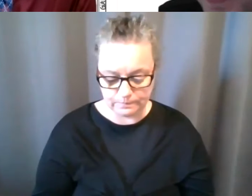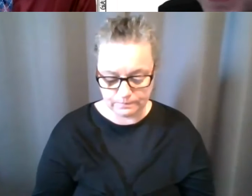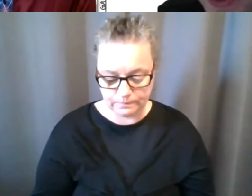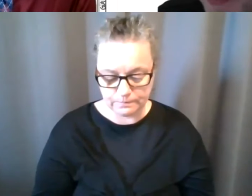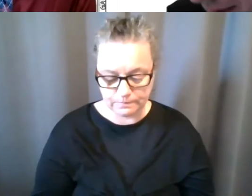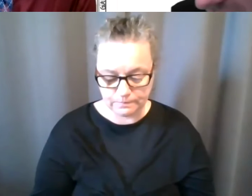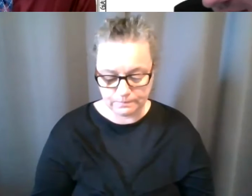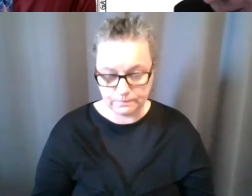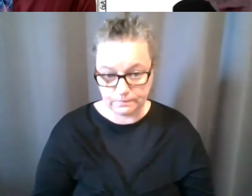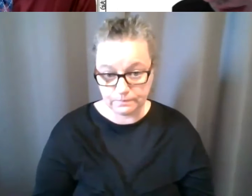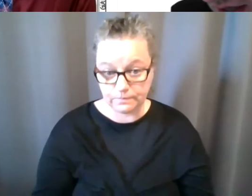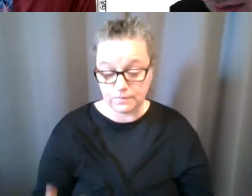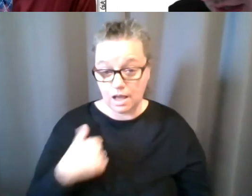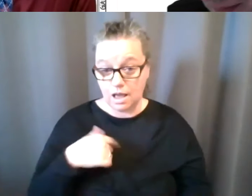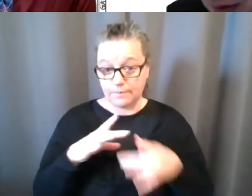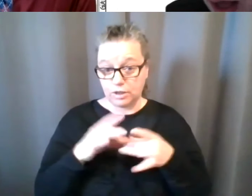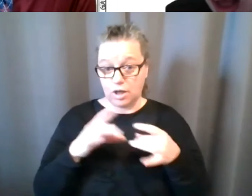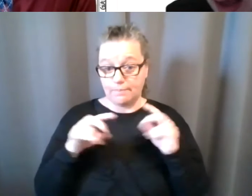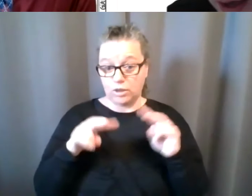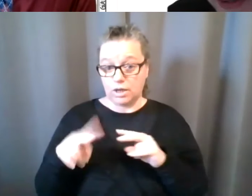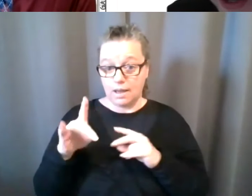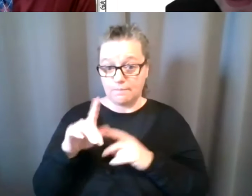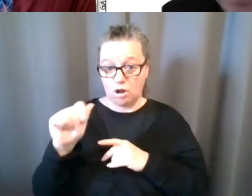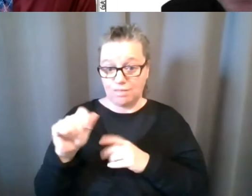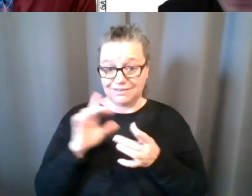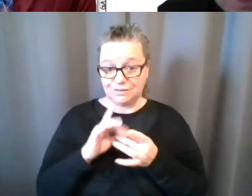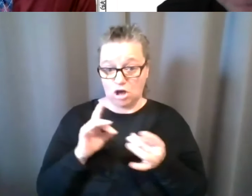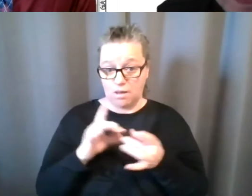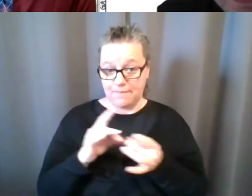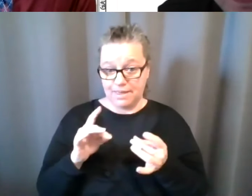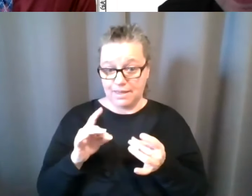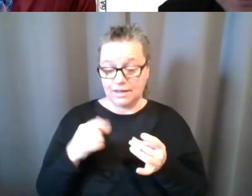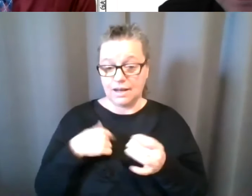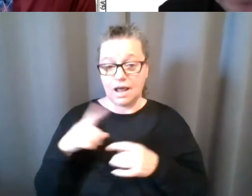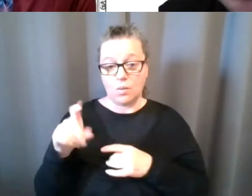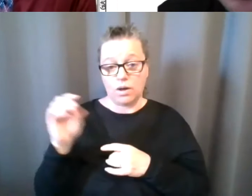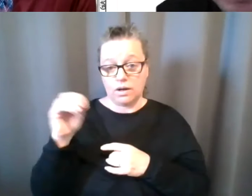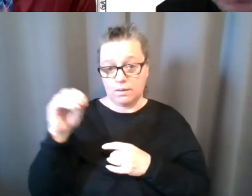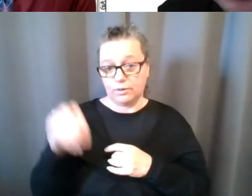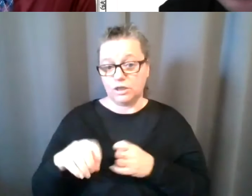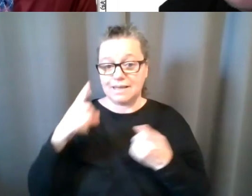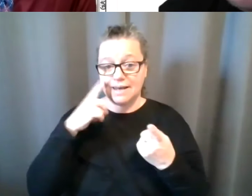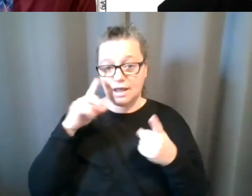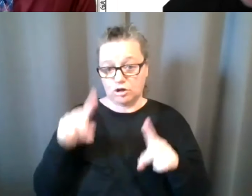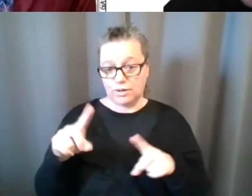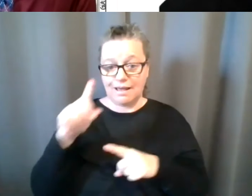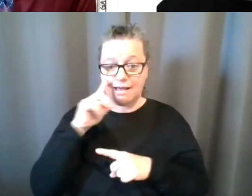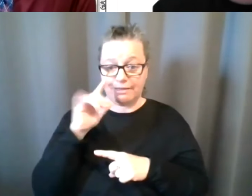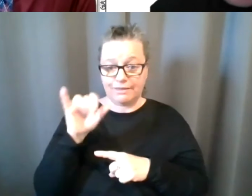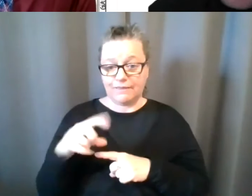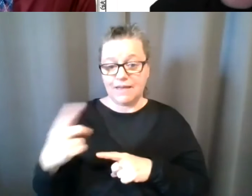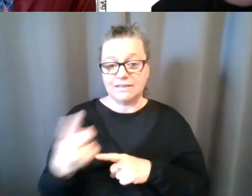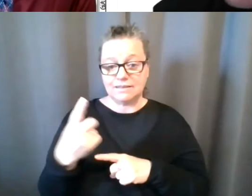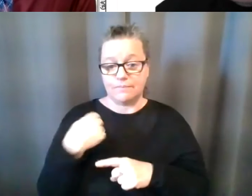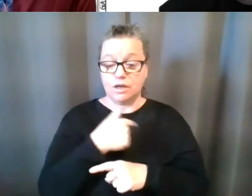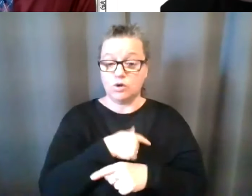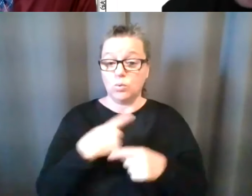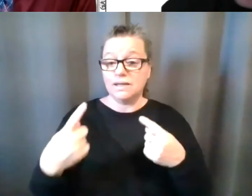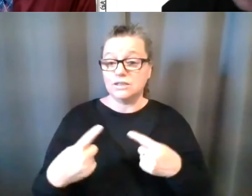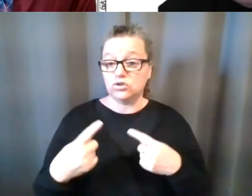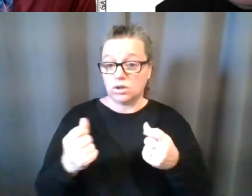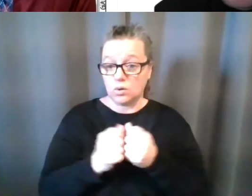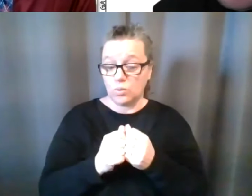I will just comment, I'm looking at Perla's comments and I 100% agree. I think that's something that we struggle with is how do we